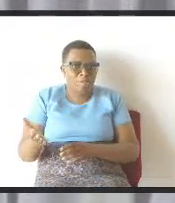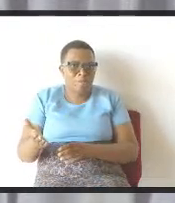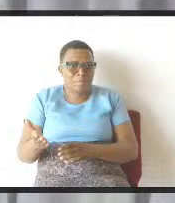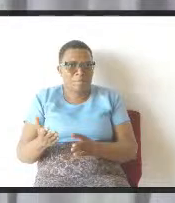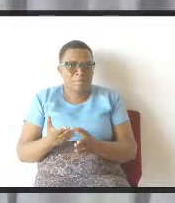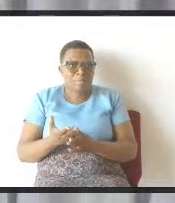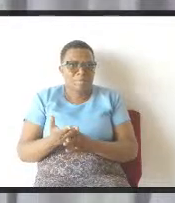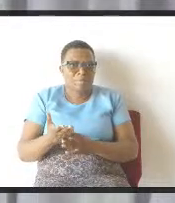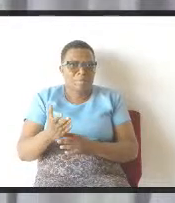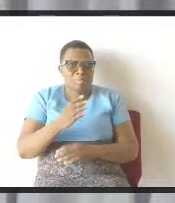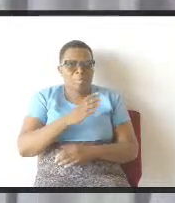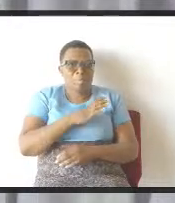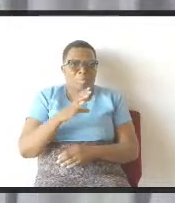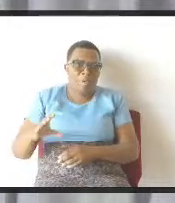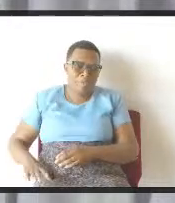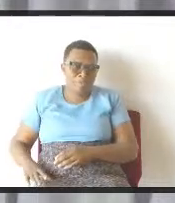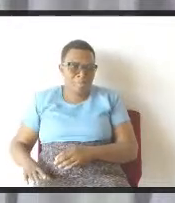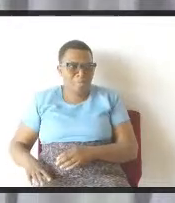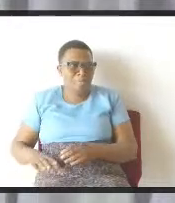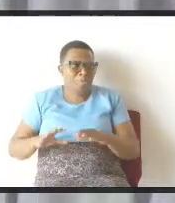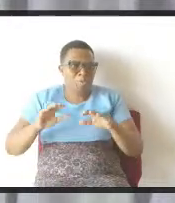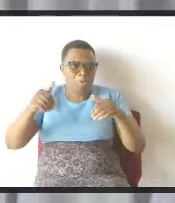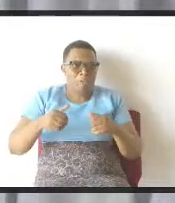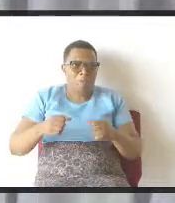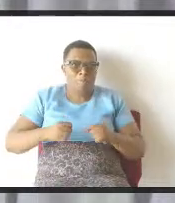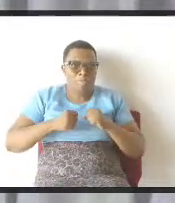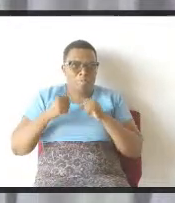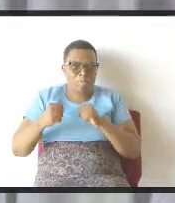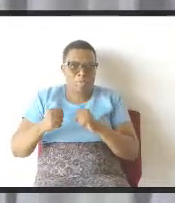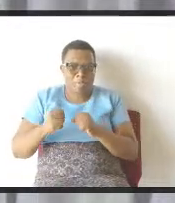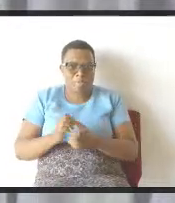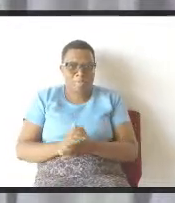Christ who strengthens me.